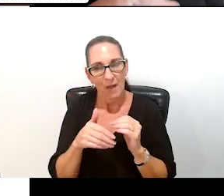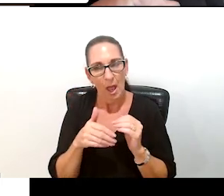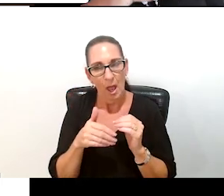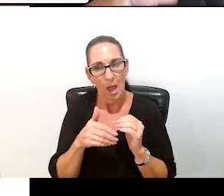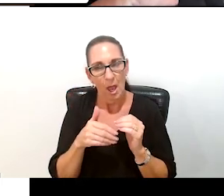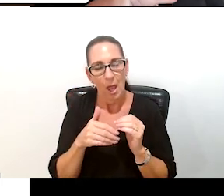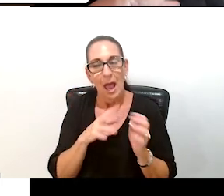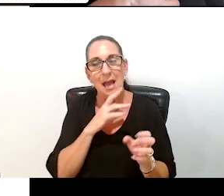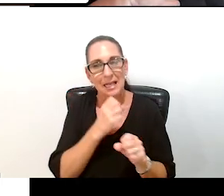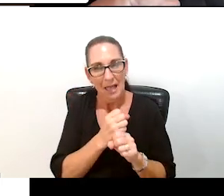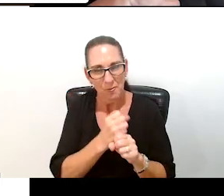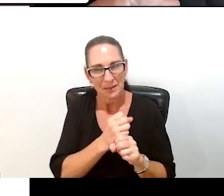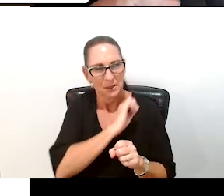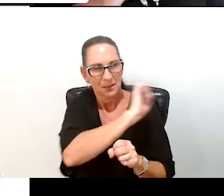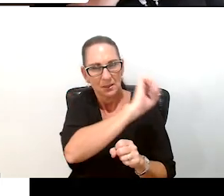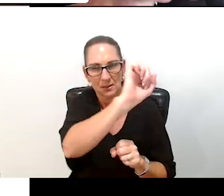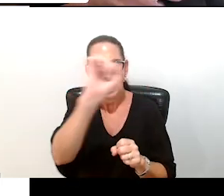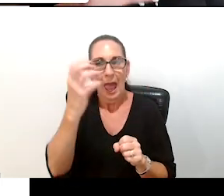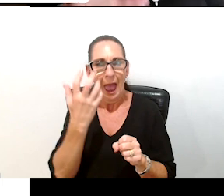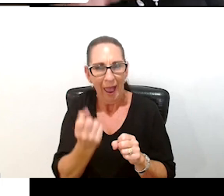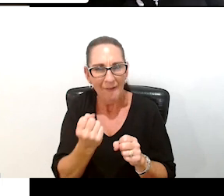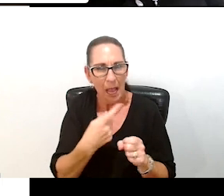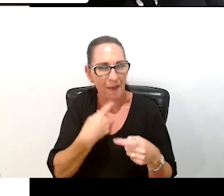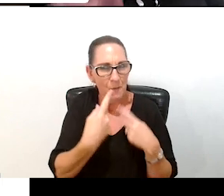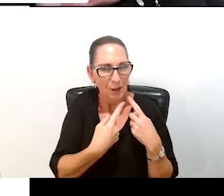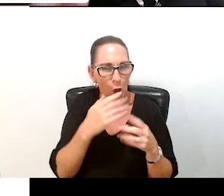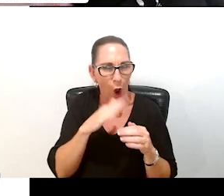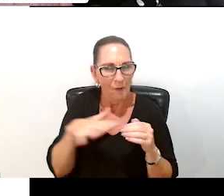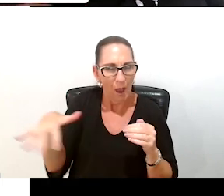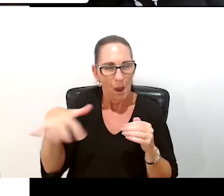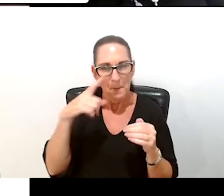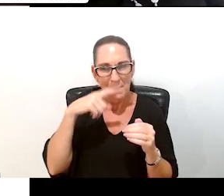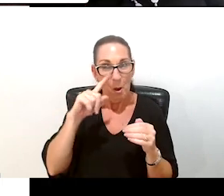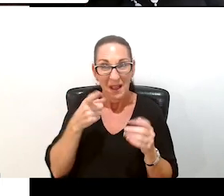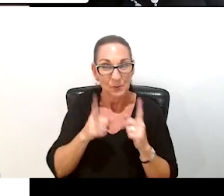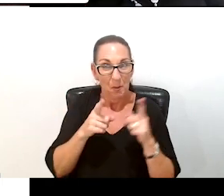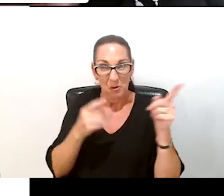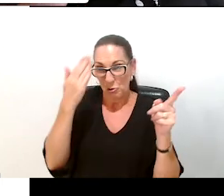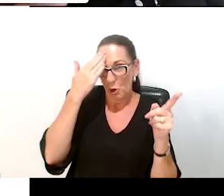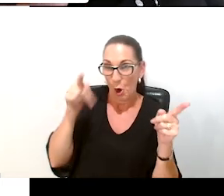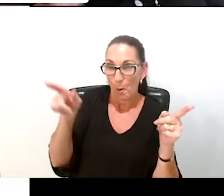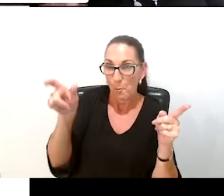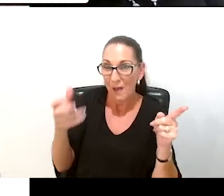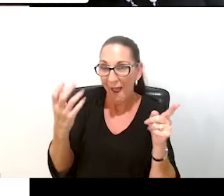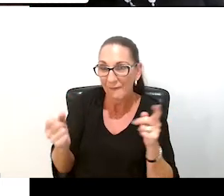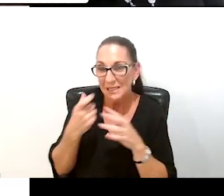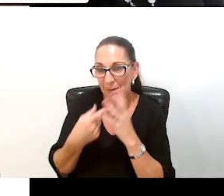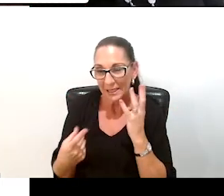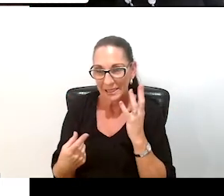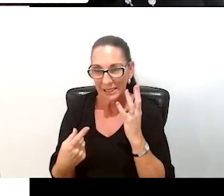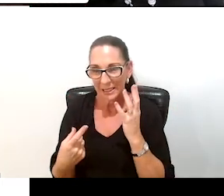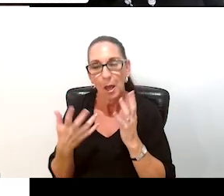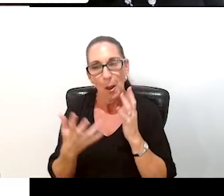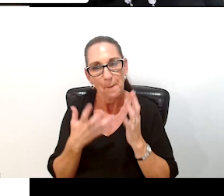different parts of government have got information about people, but sometimes they don't know if that person has a disability. And so a lot of this work is